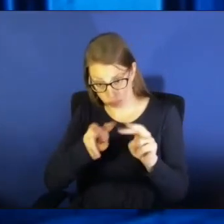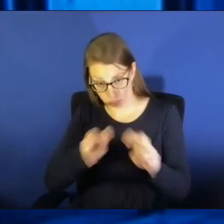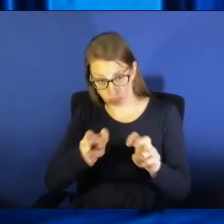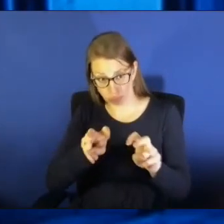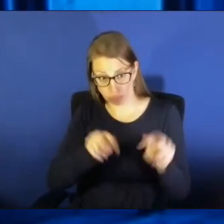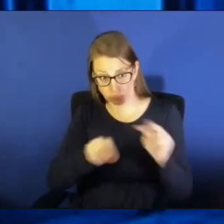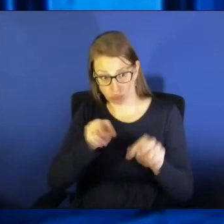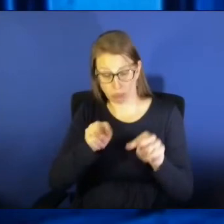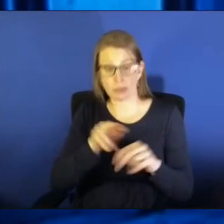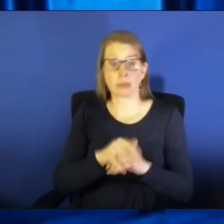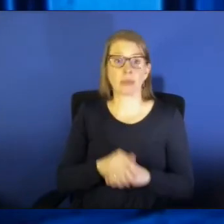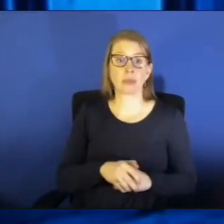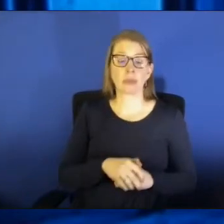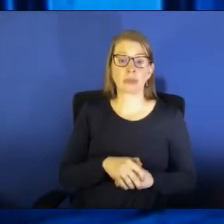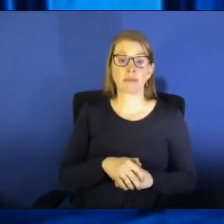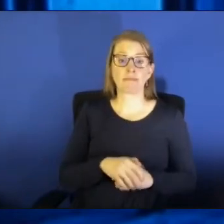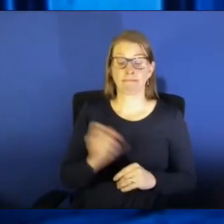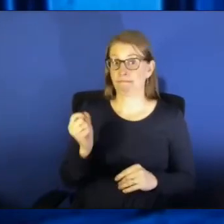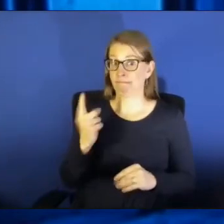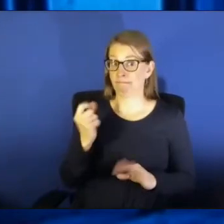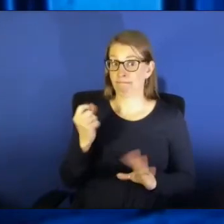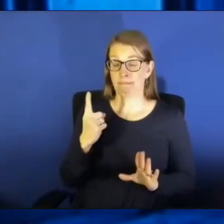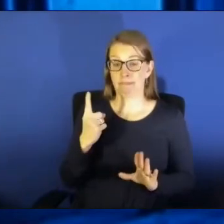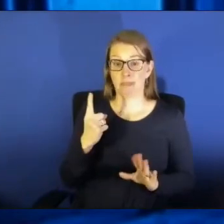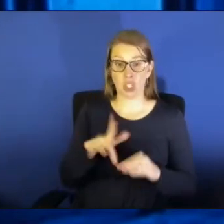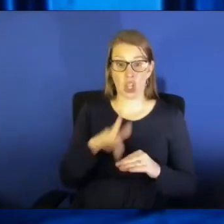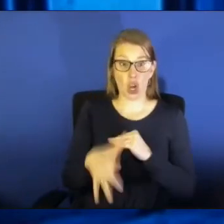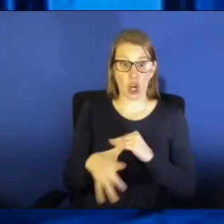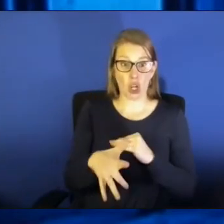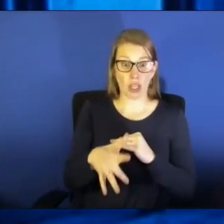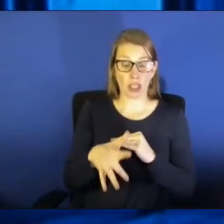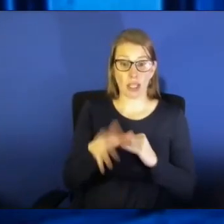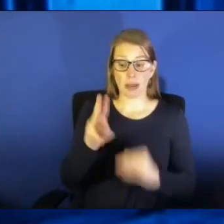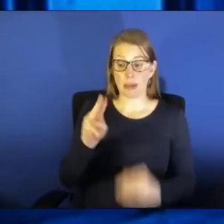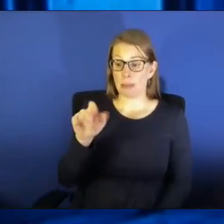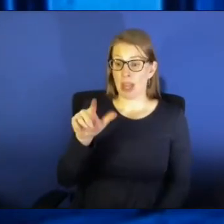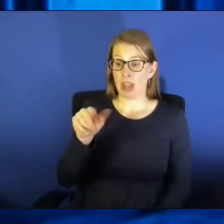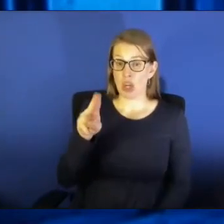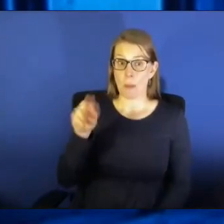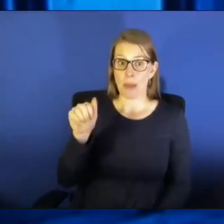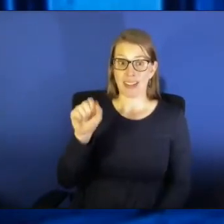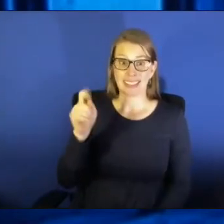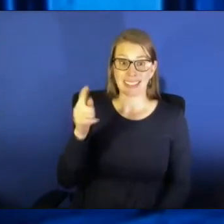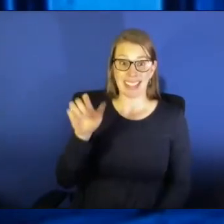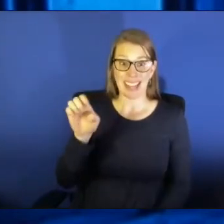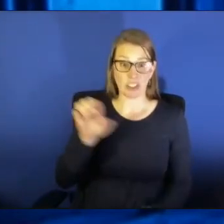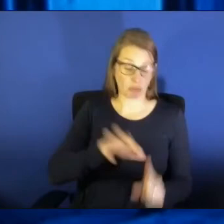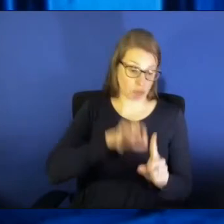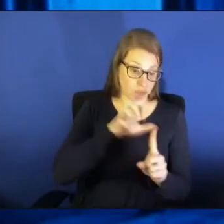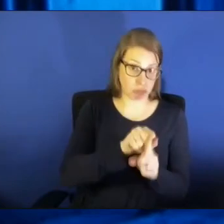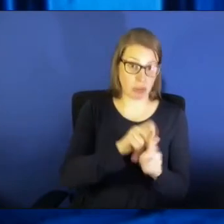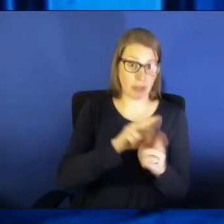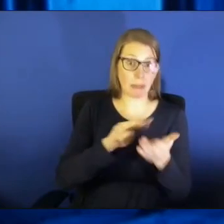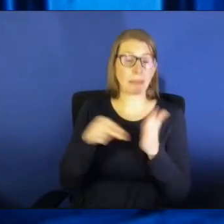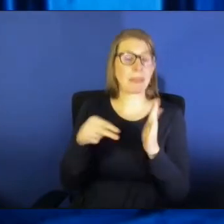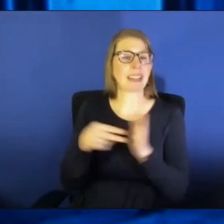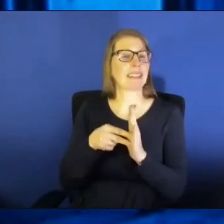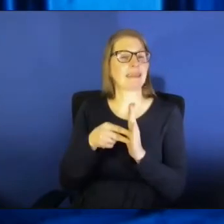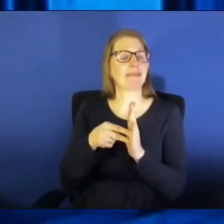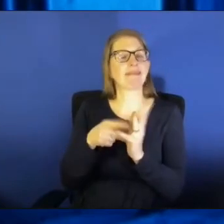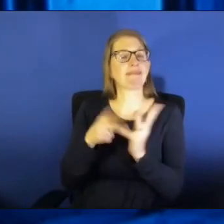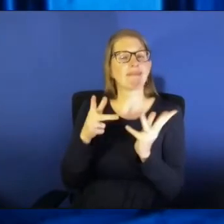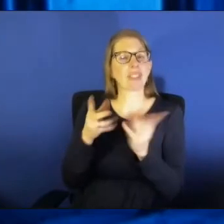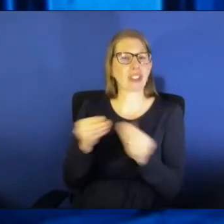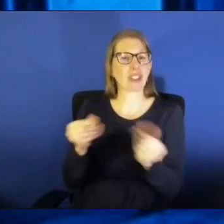question, earlier stage melanoma, under the care of Dr. Selby, you've got a great chance of being cured with